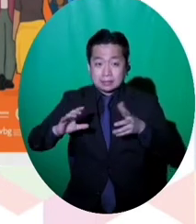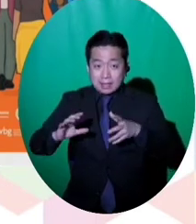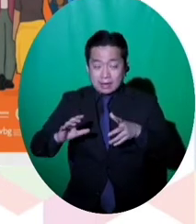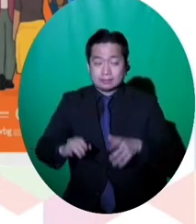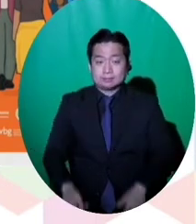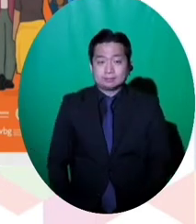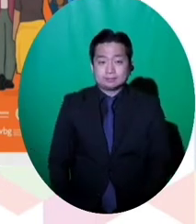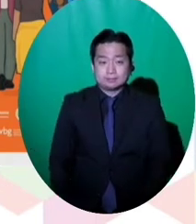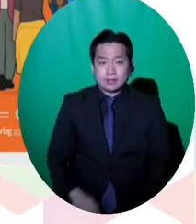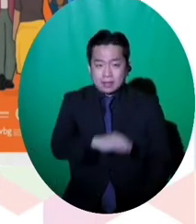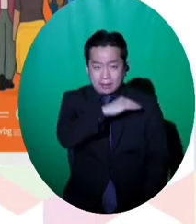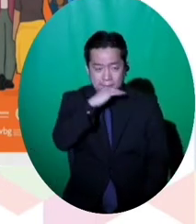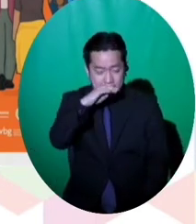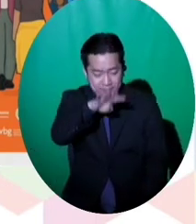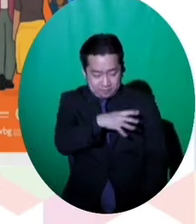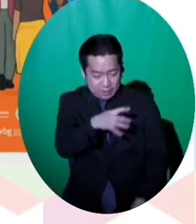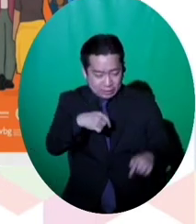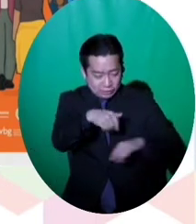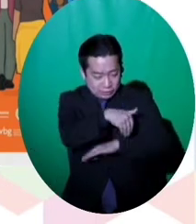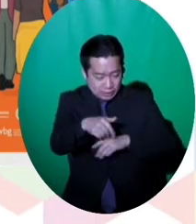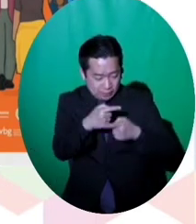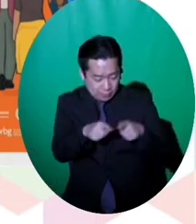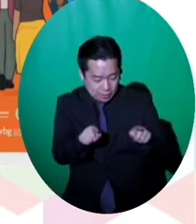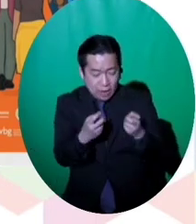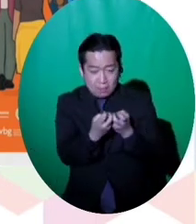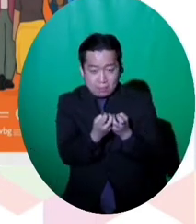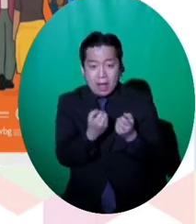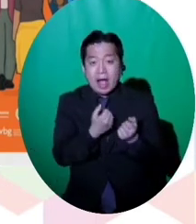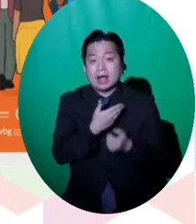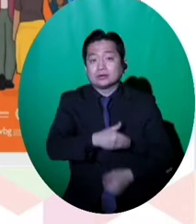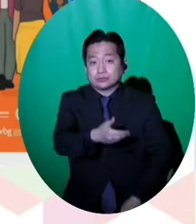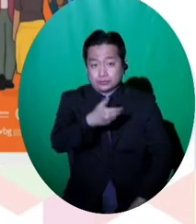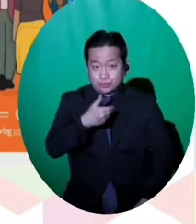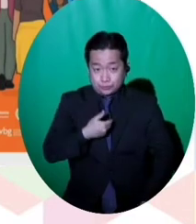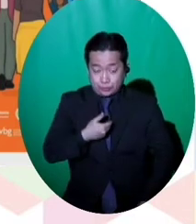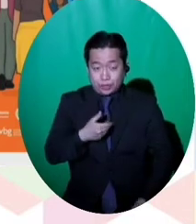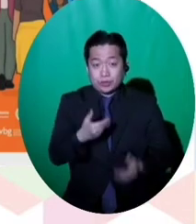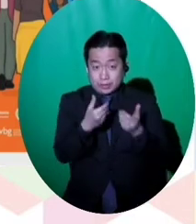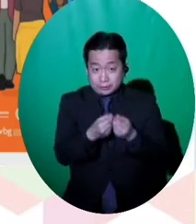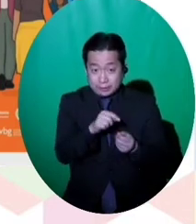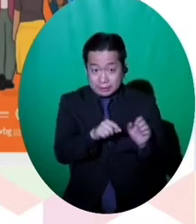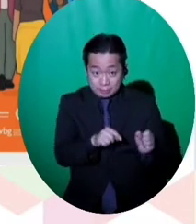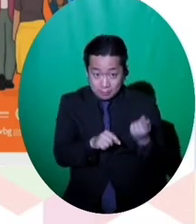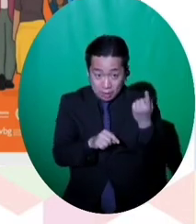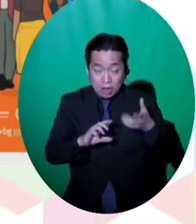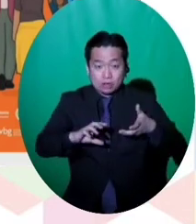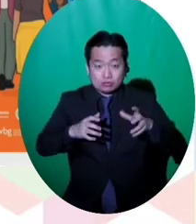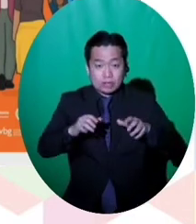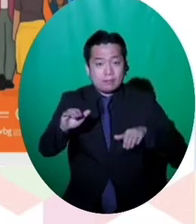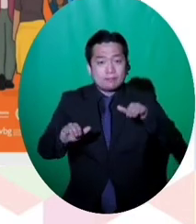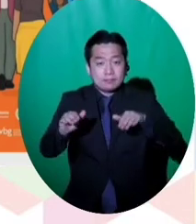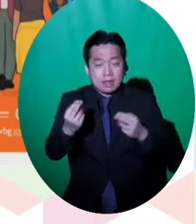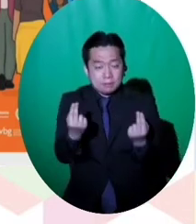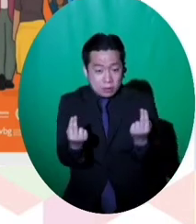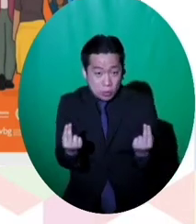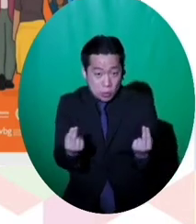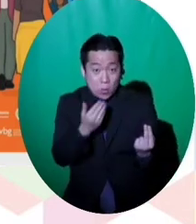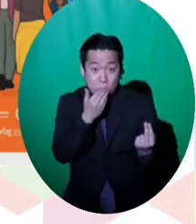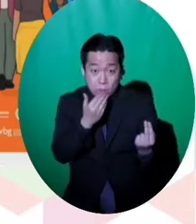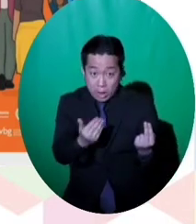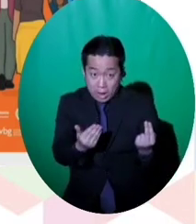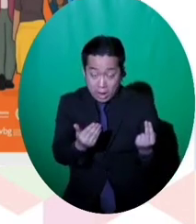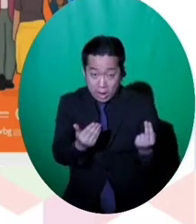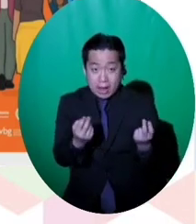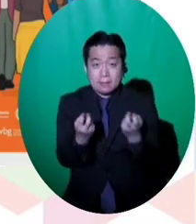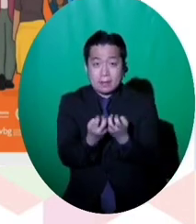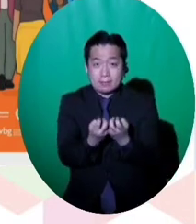more basis for international comparison. And so I'm hoping that there will be some interest in filling